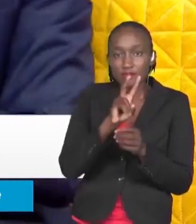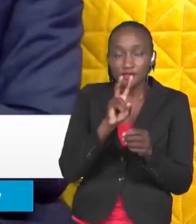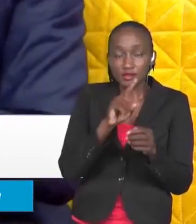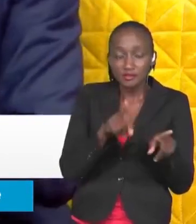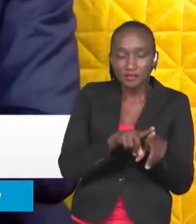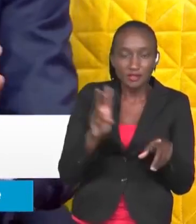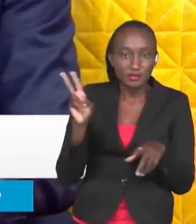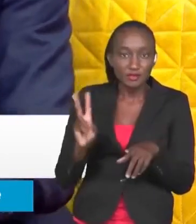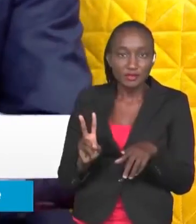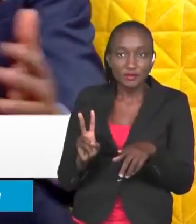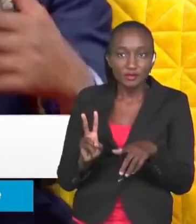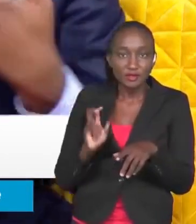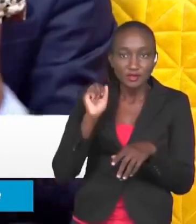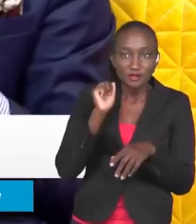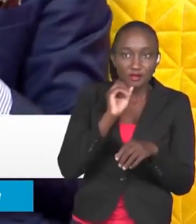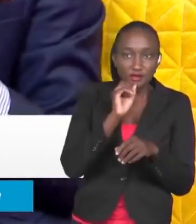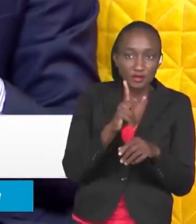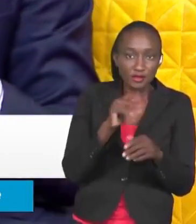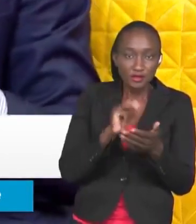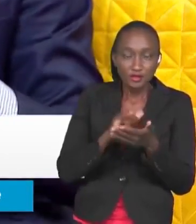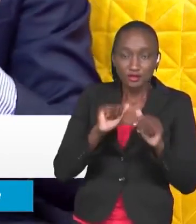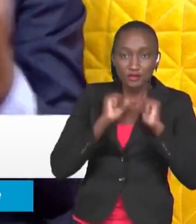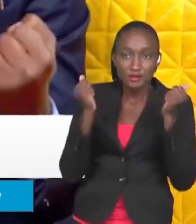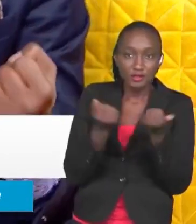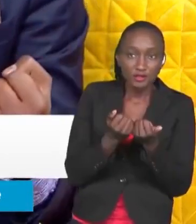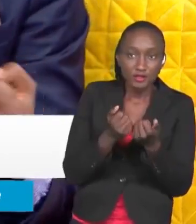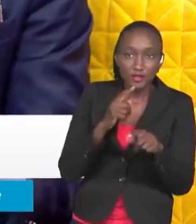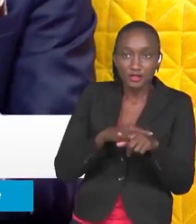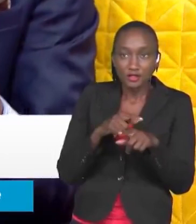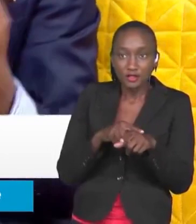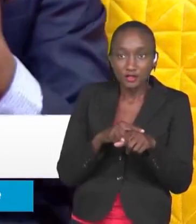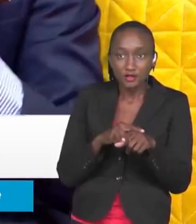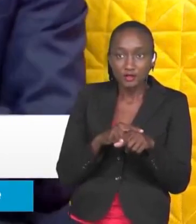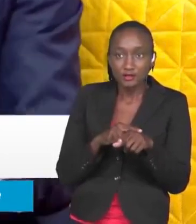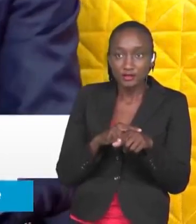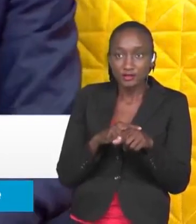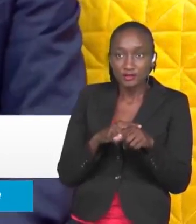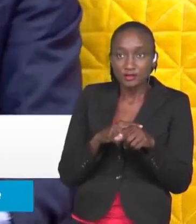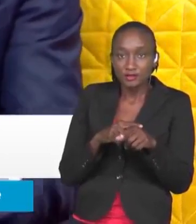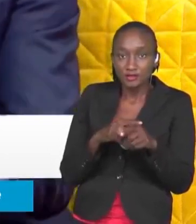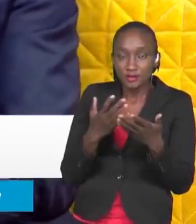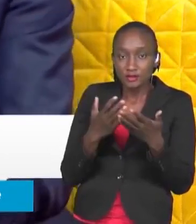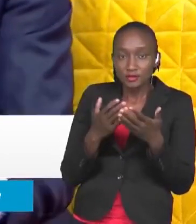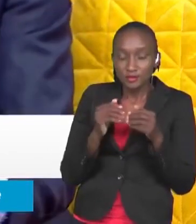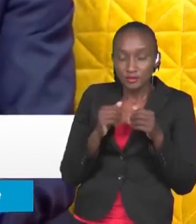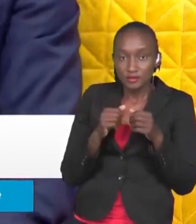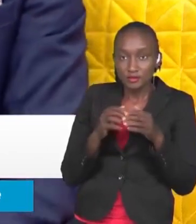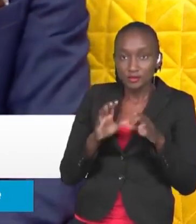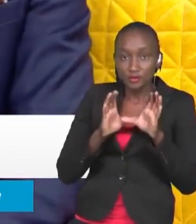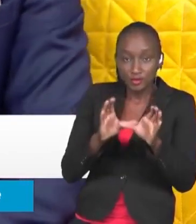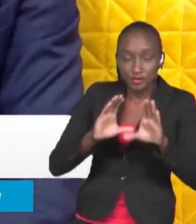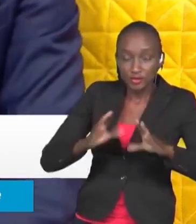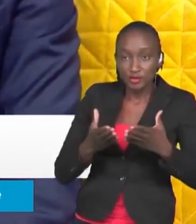Okay, that's the notion, that's the society, actually. When you forcefully, or maybe there's consent, there's a problem.